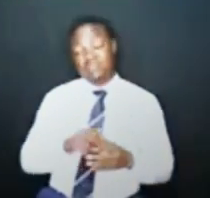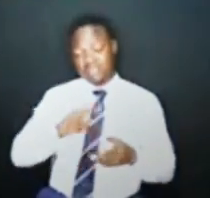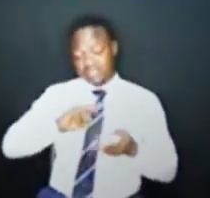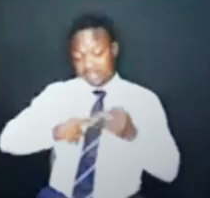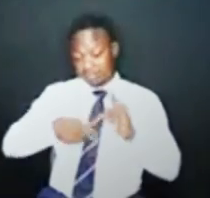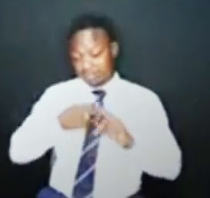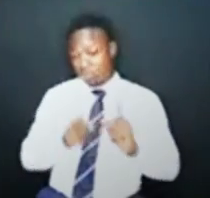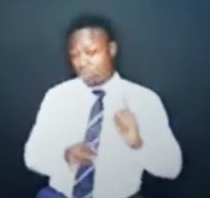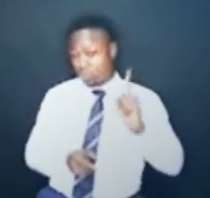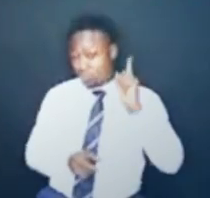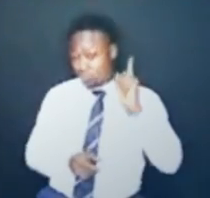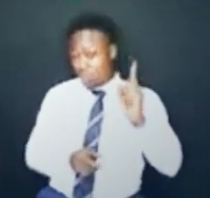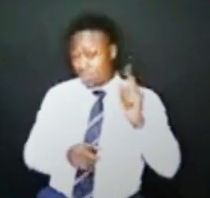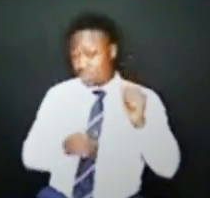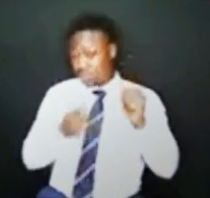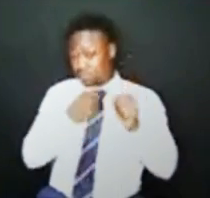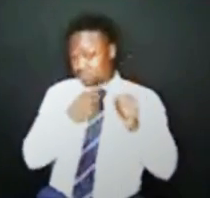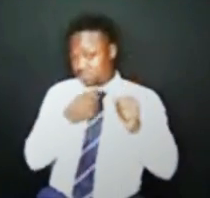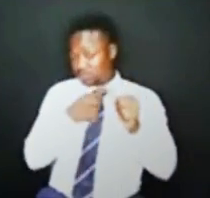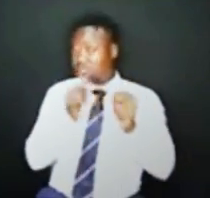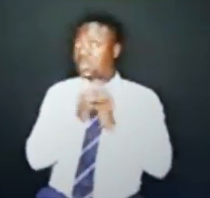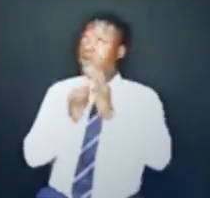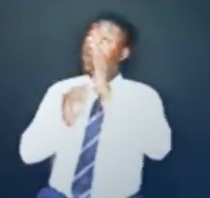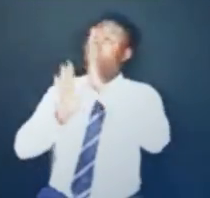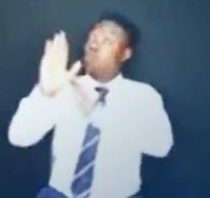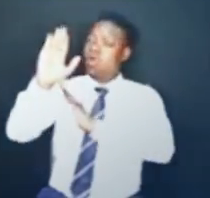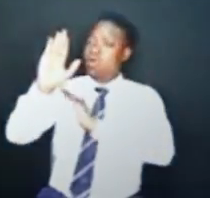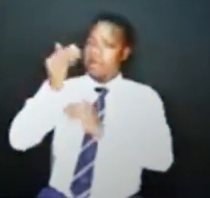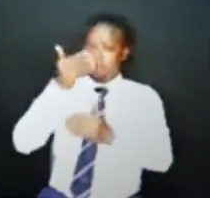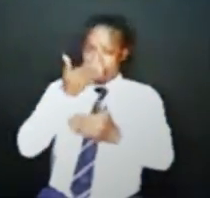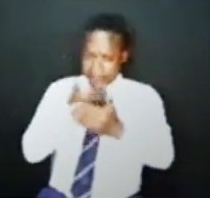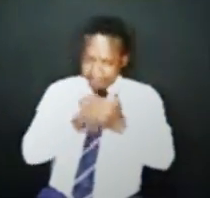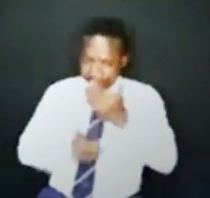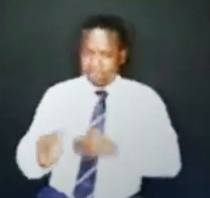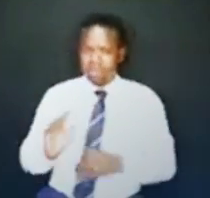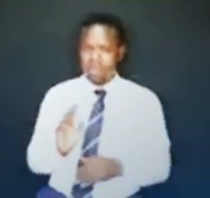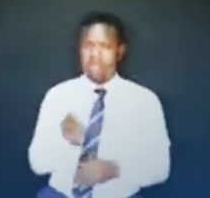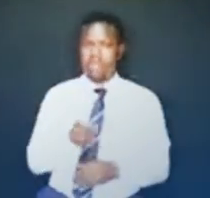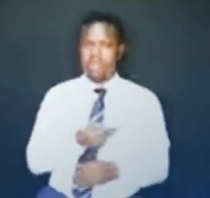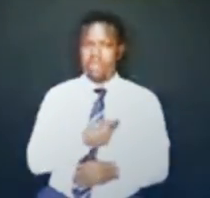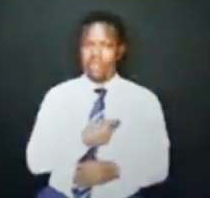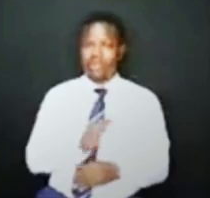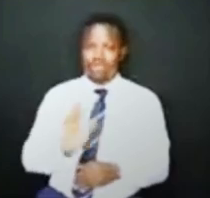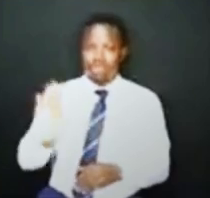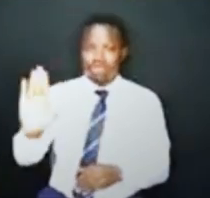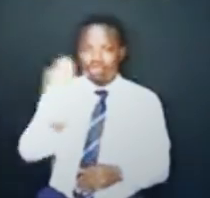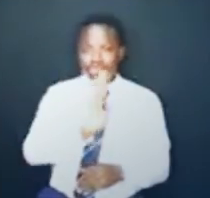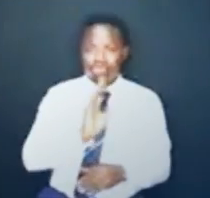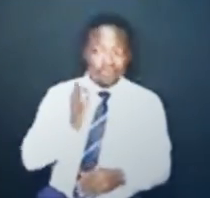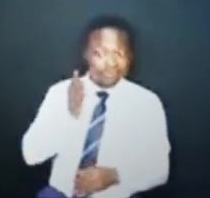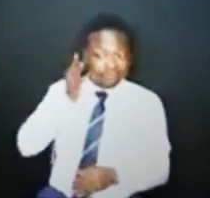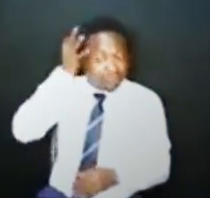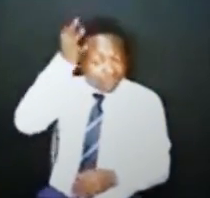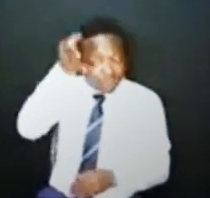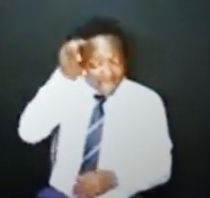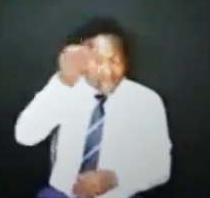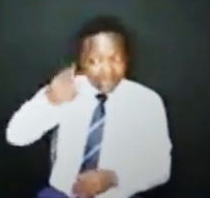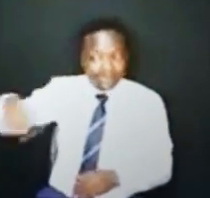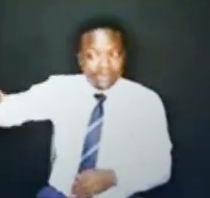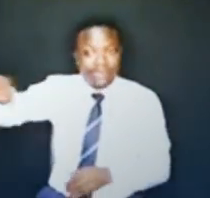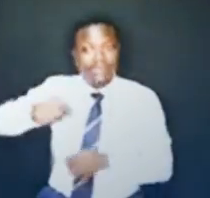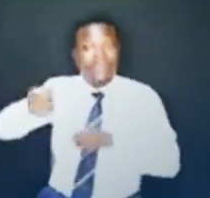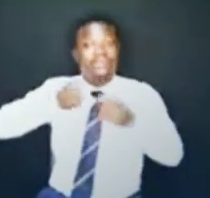one, that we are born of God and our destinies are not in the hands of any human